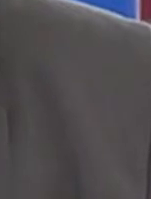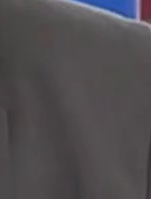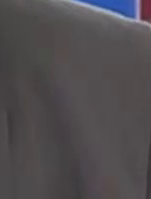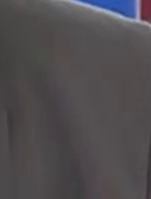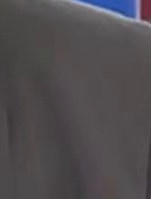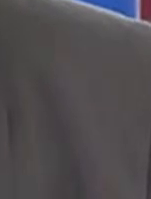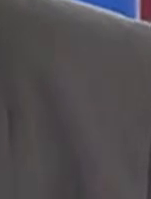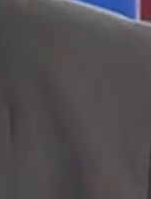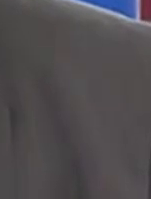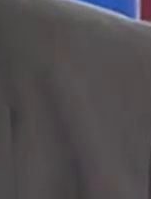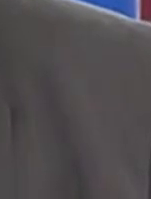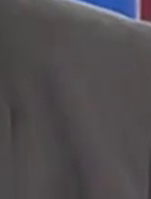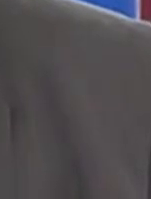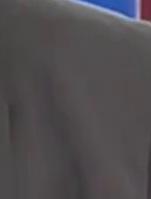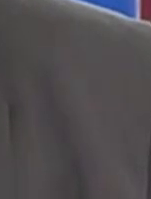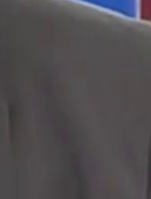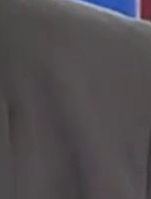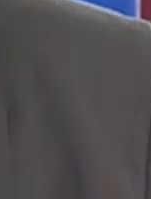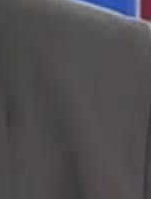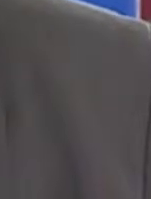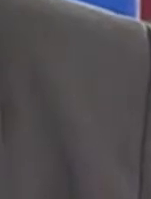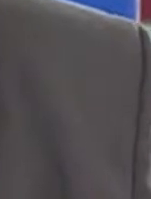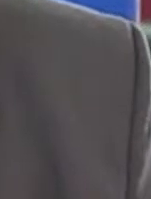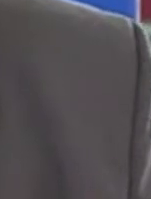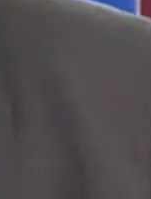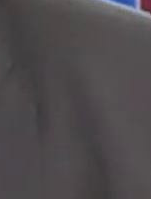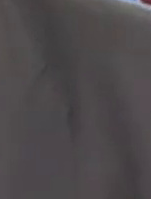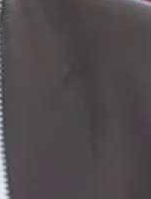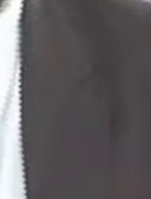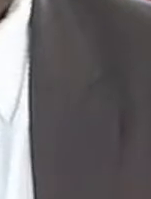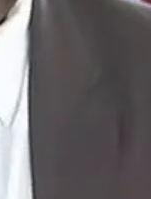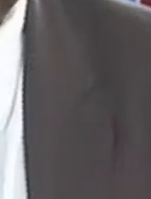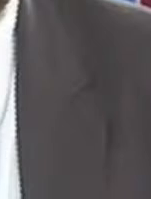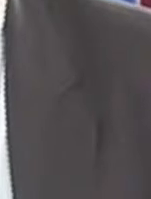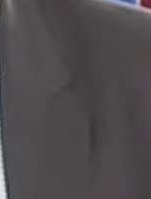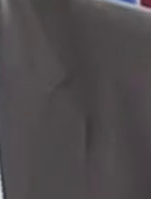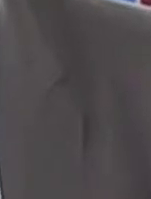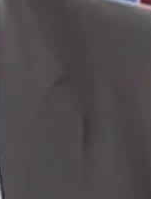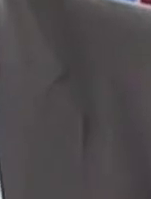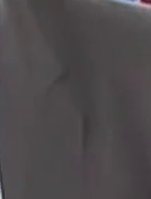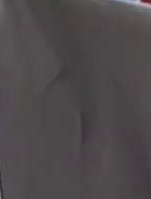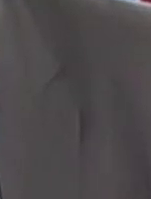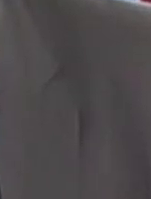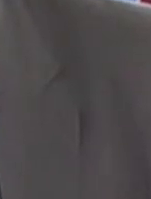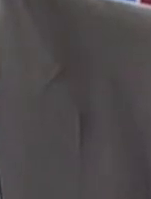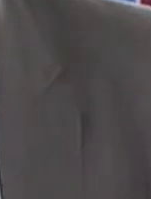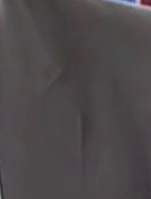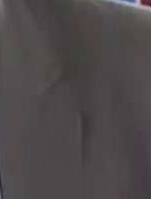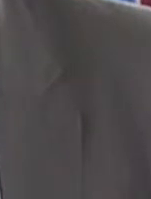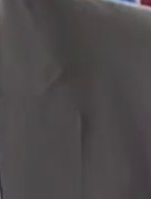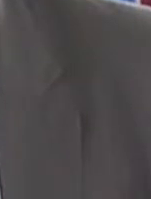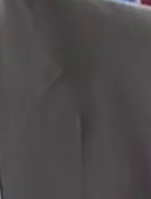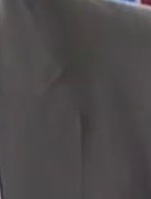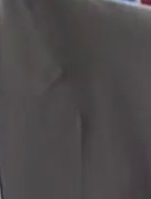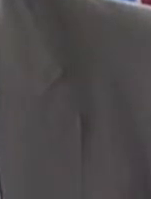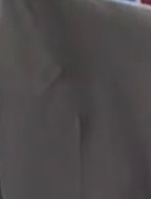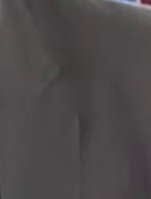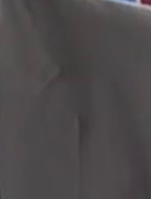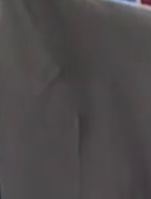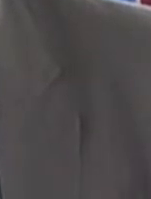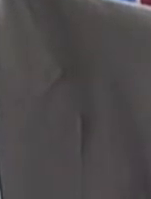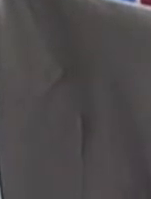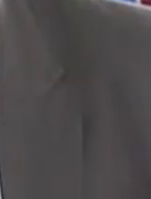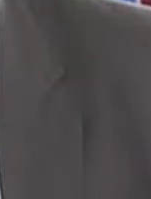His leadership has been pivotal in shaping Kenya's public sector, and his insights into governance, diplomacy,